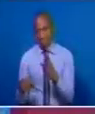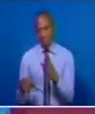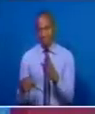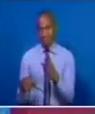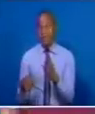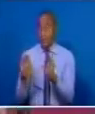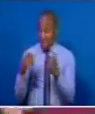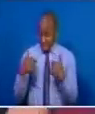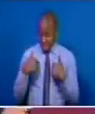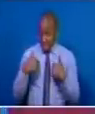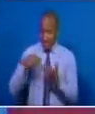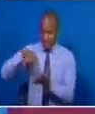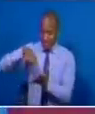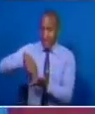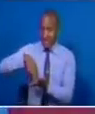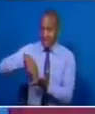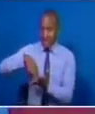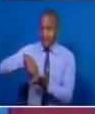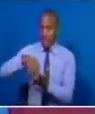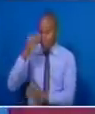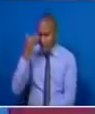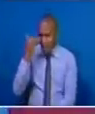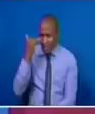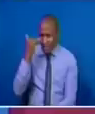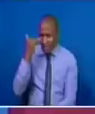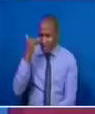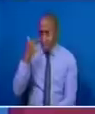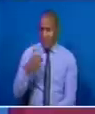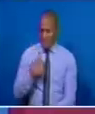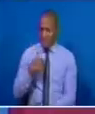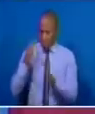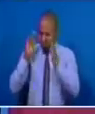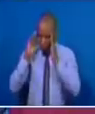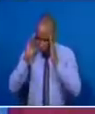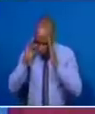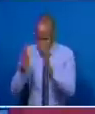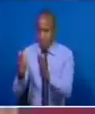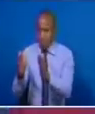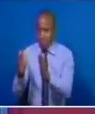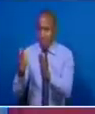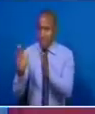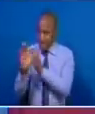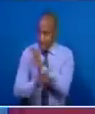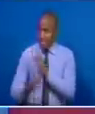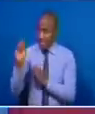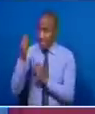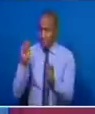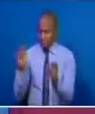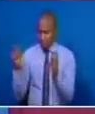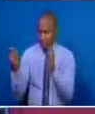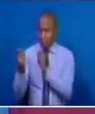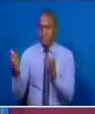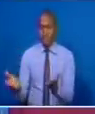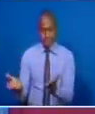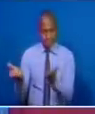But I am running here because of my commitment to change this country.